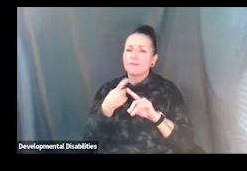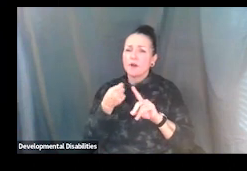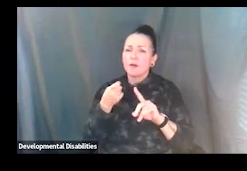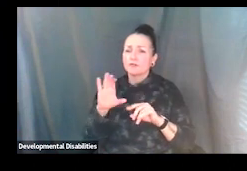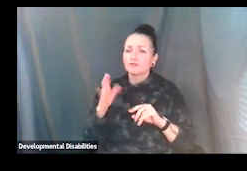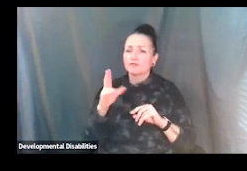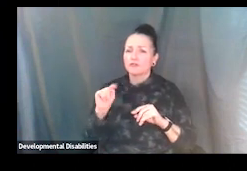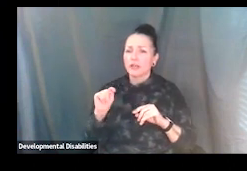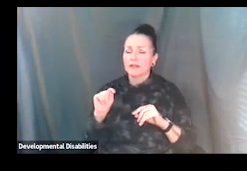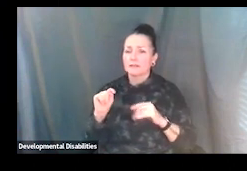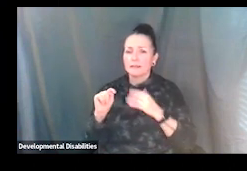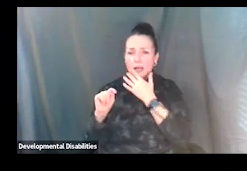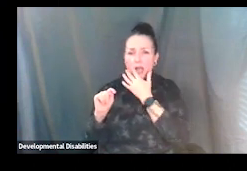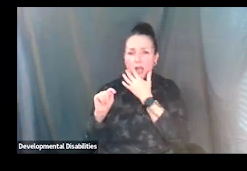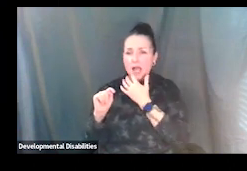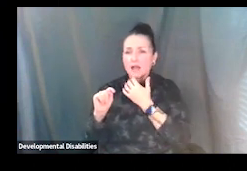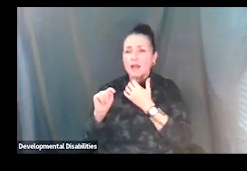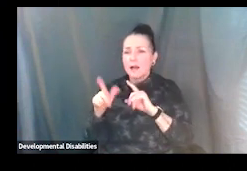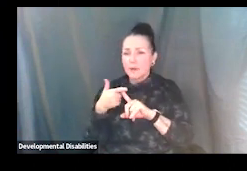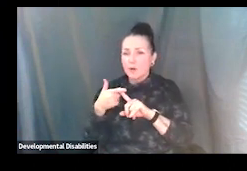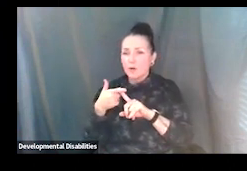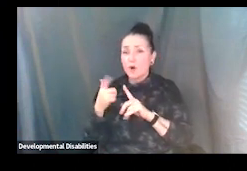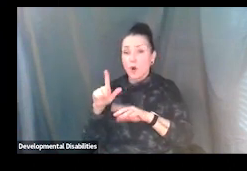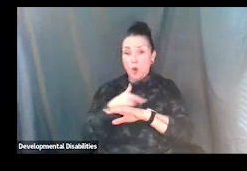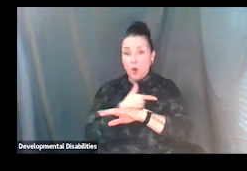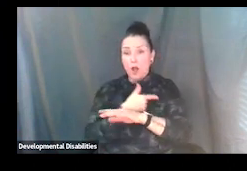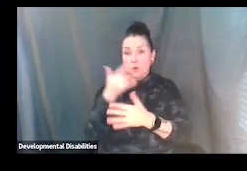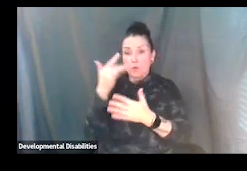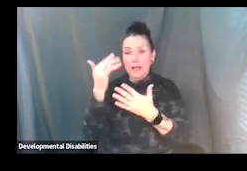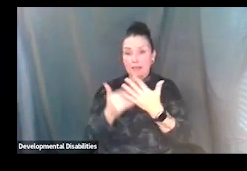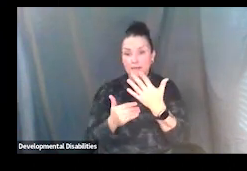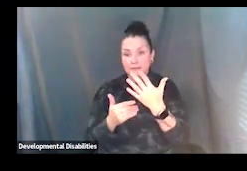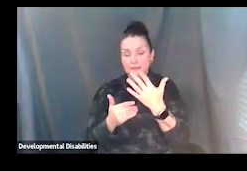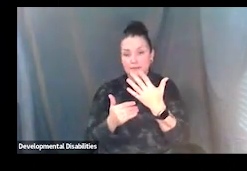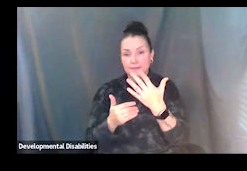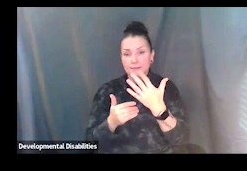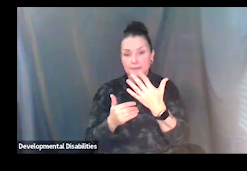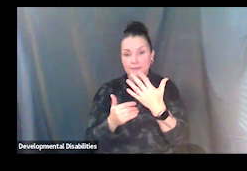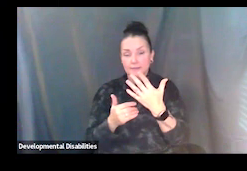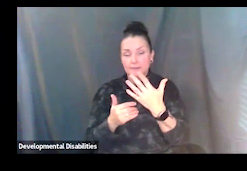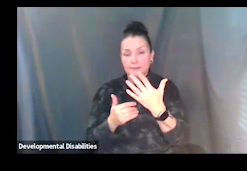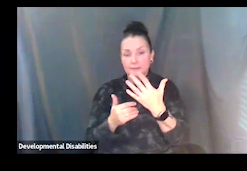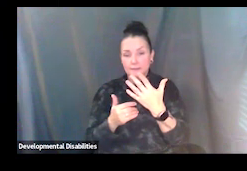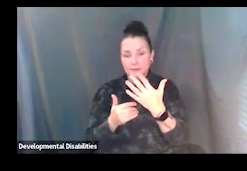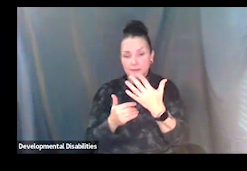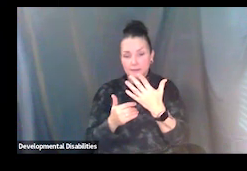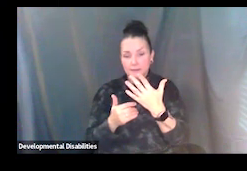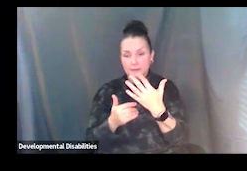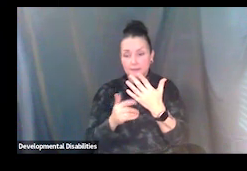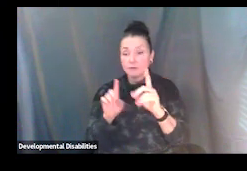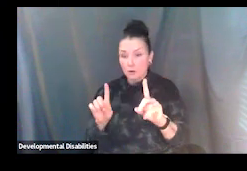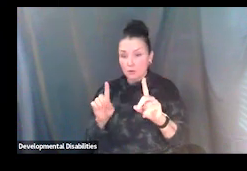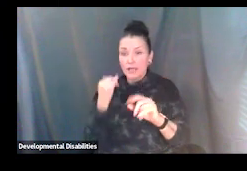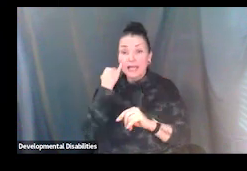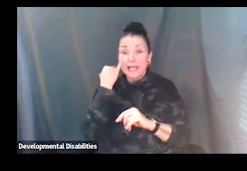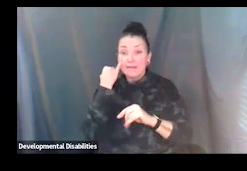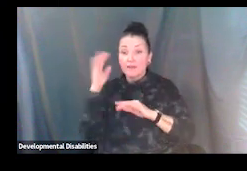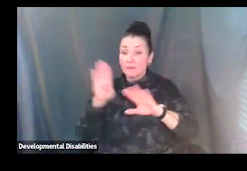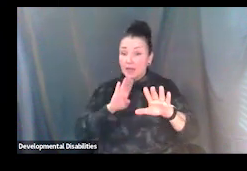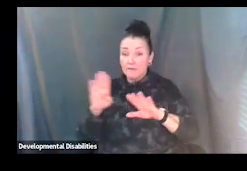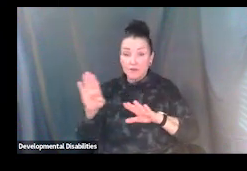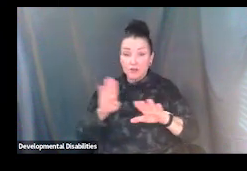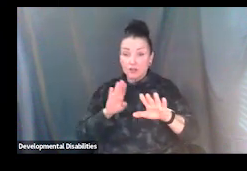saying earlier about how there are long waiting lists and stuff like that, if behavioral services aren't available, what would you